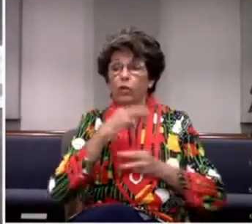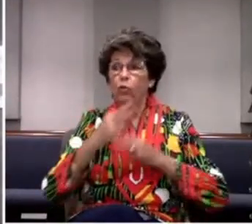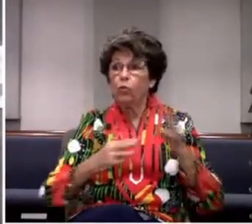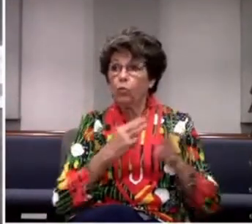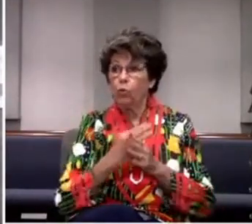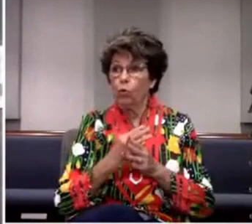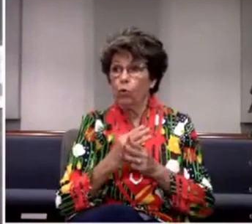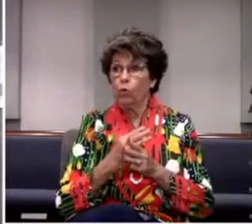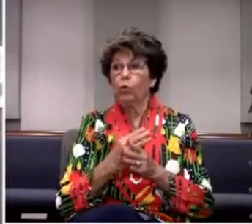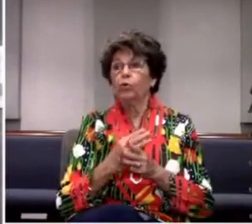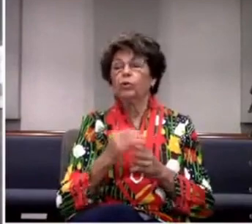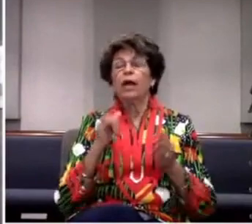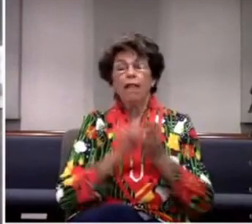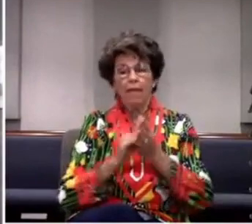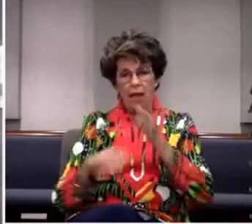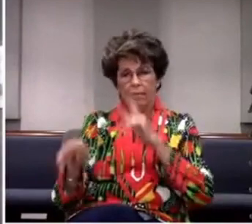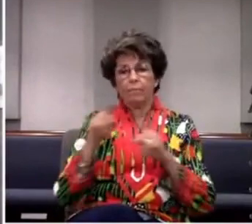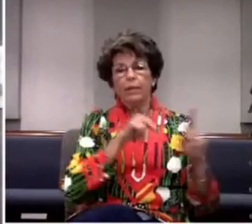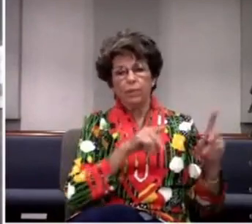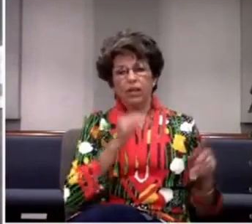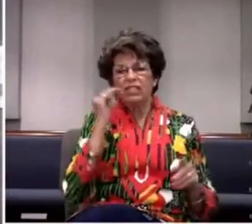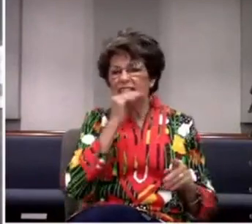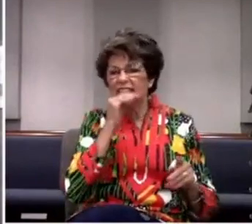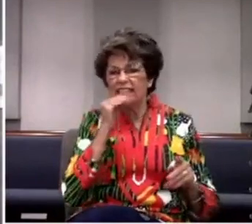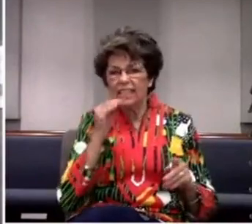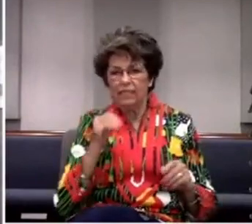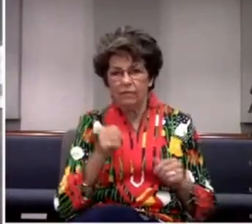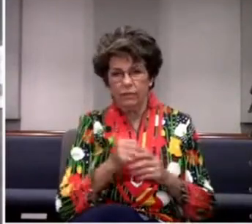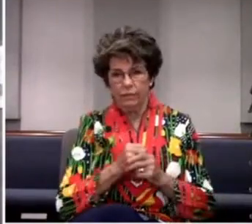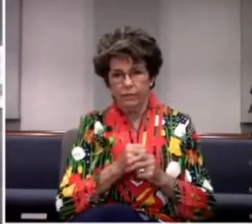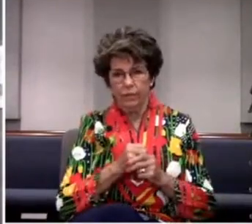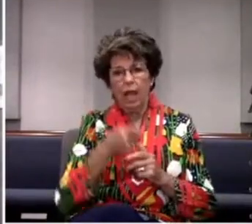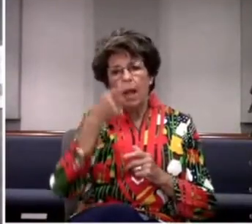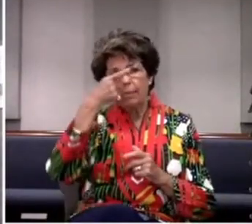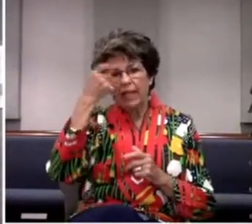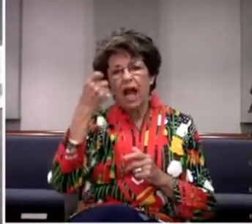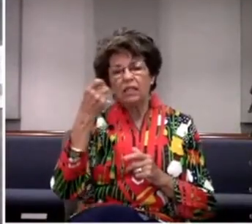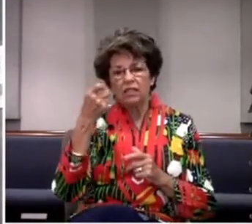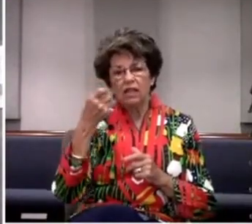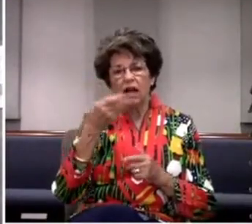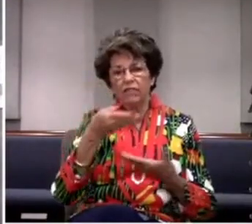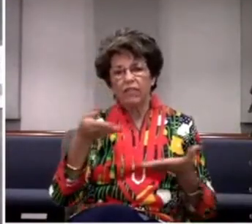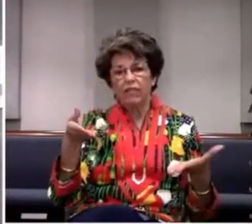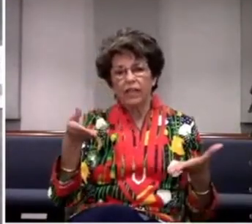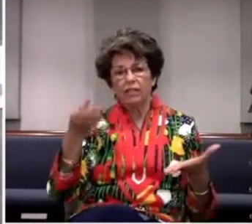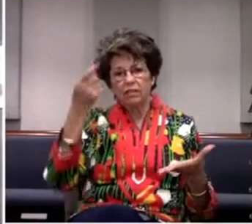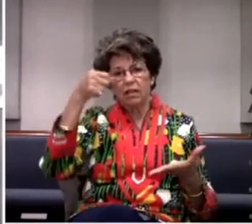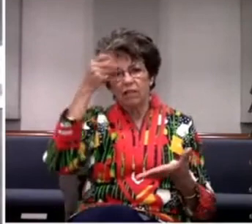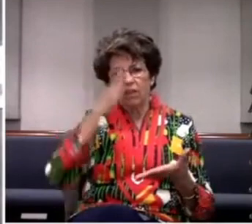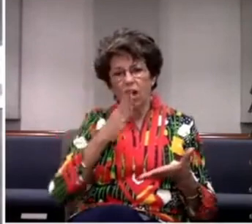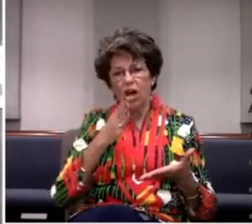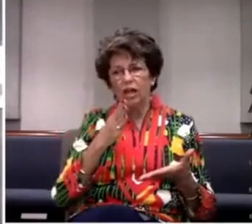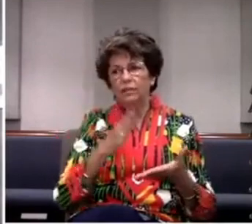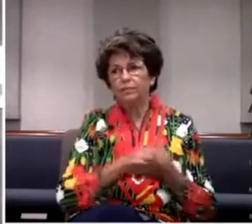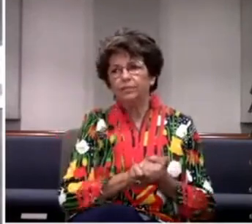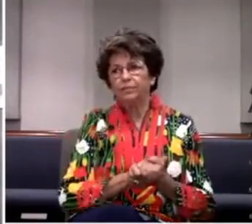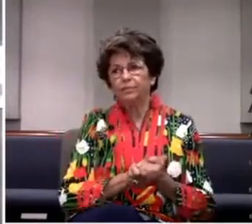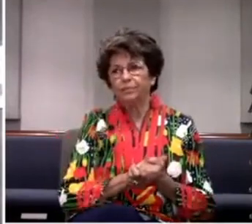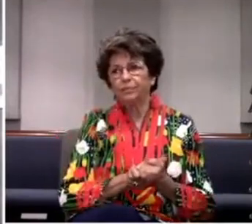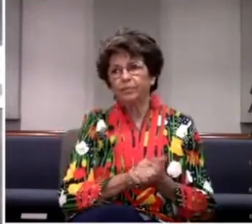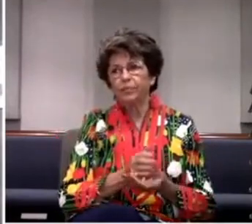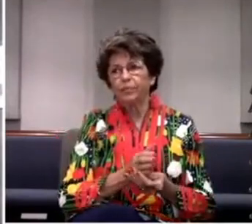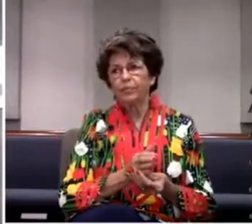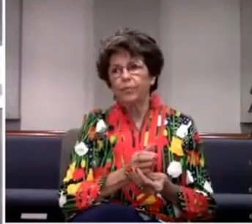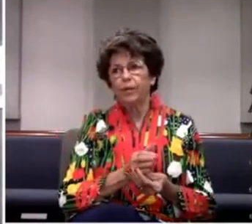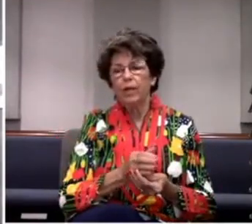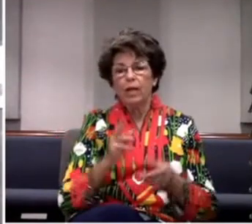deceived when it comes to the things of God. We say things like, well, there's no heaven. The Bible says there's a heaven. We say things like, there's no